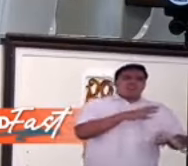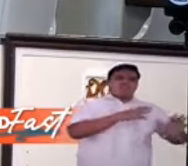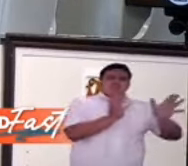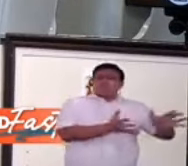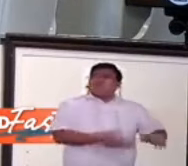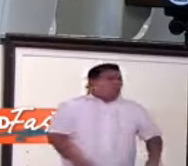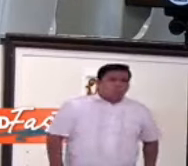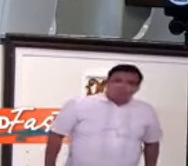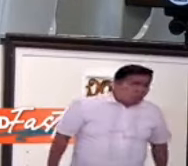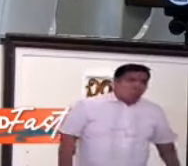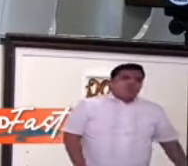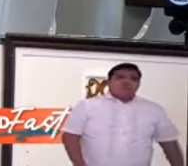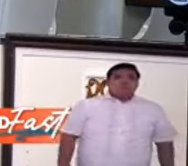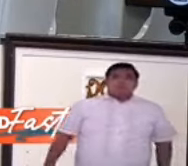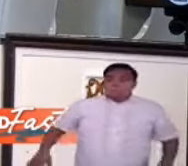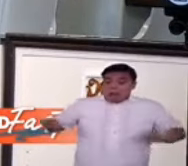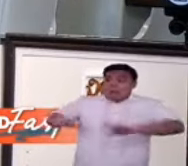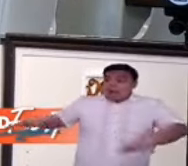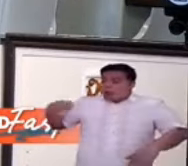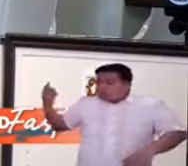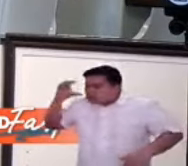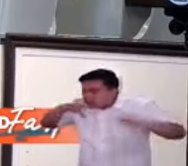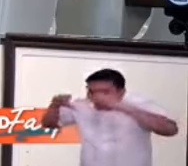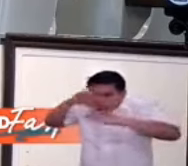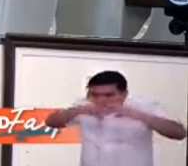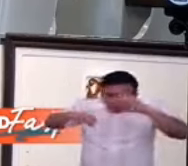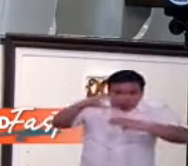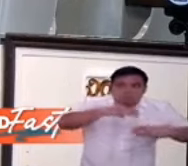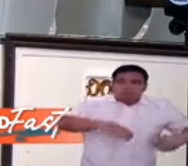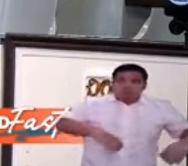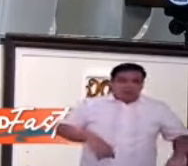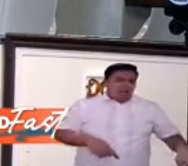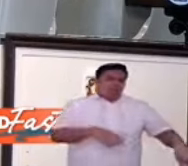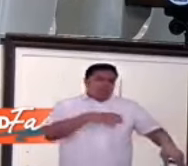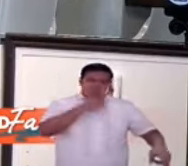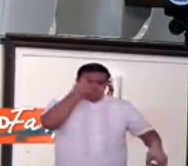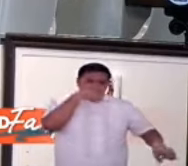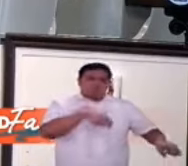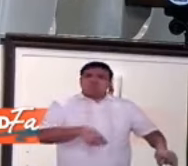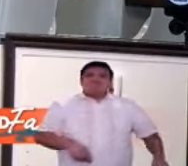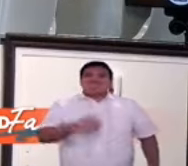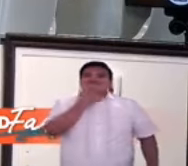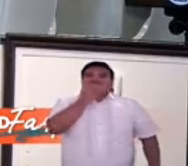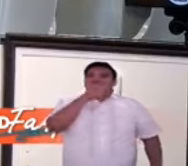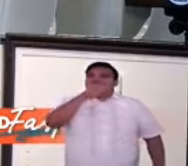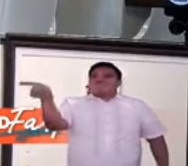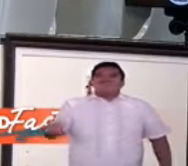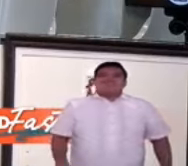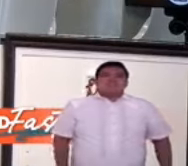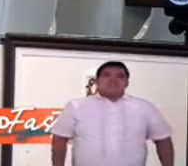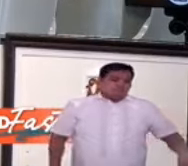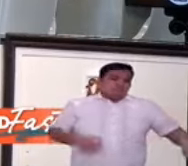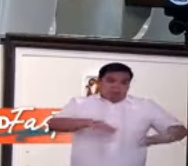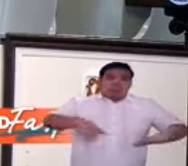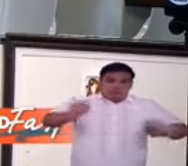kaayo. Our children are curious. You may say, they may not understand that. Oh, you are wrong. They will understand